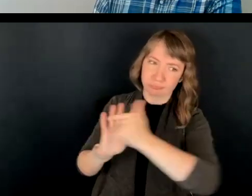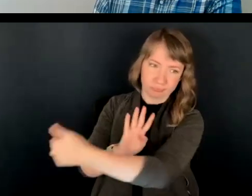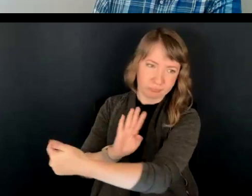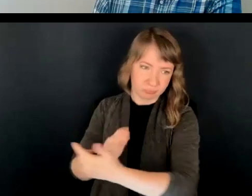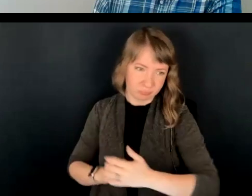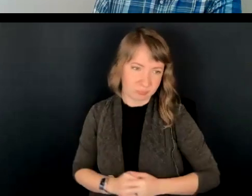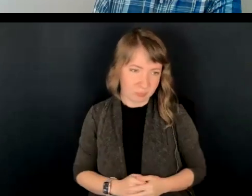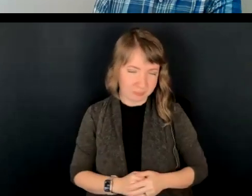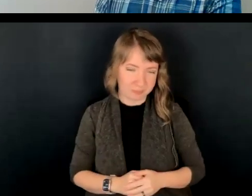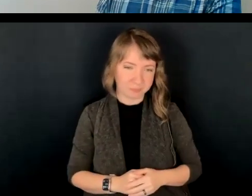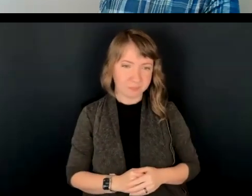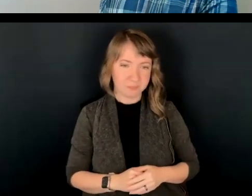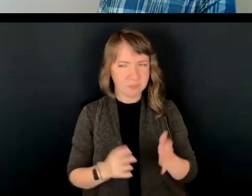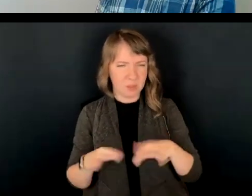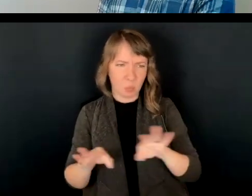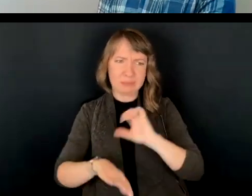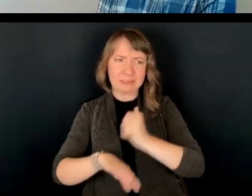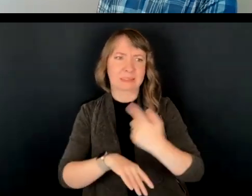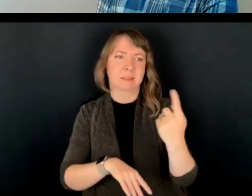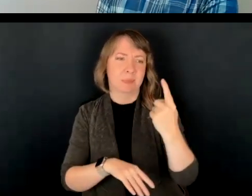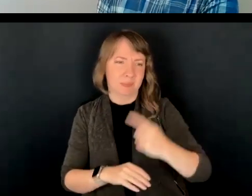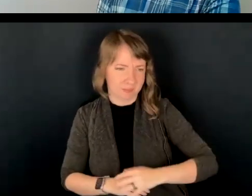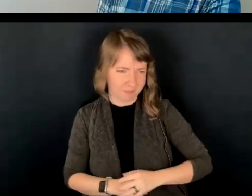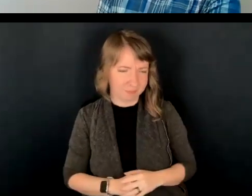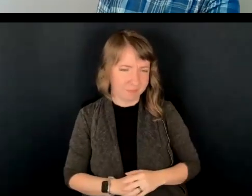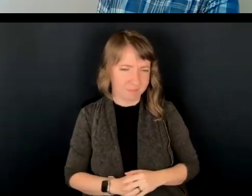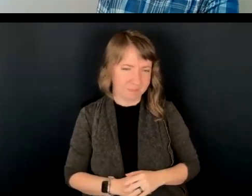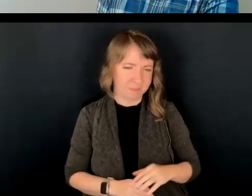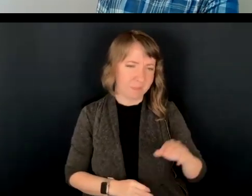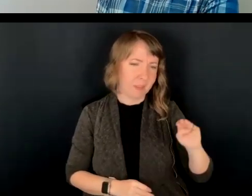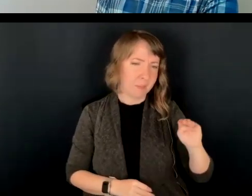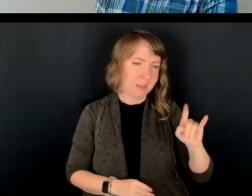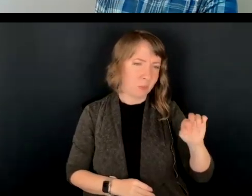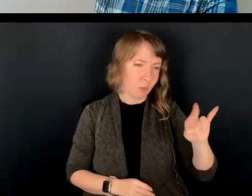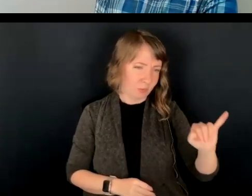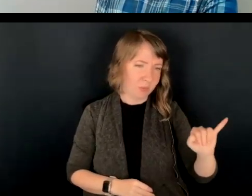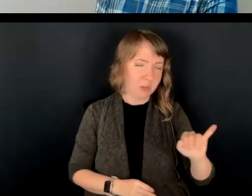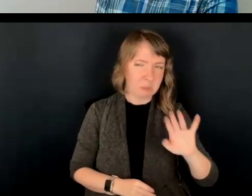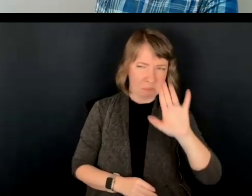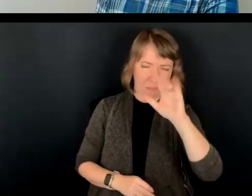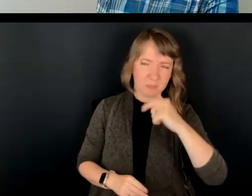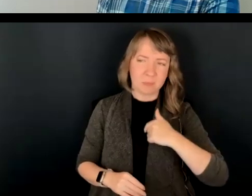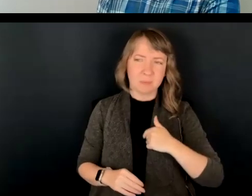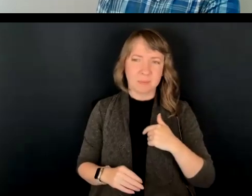Yeah. I would say when it comes to volunteers,